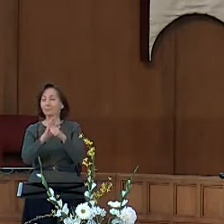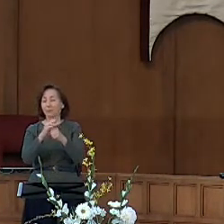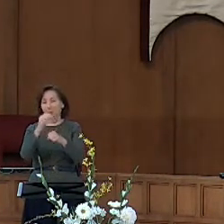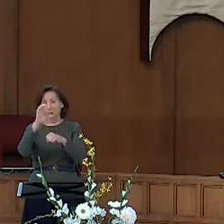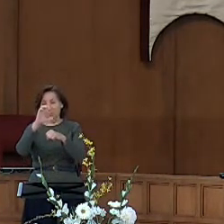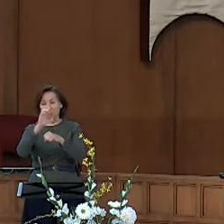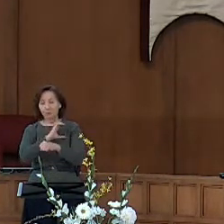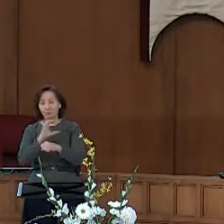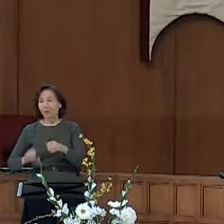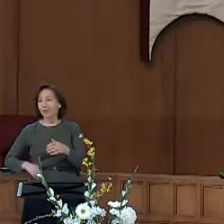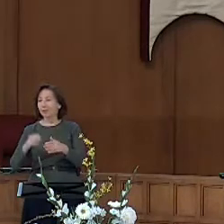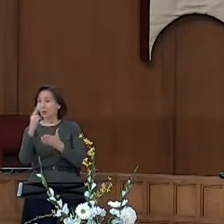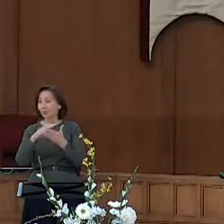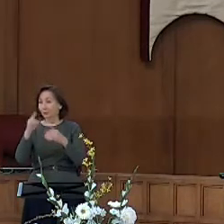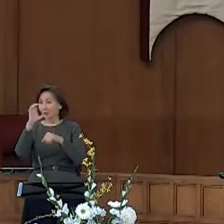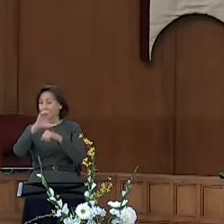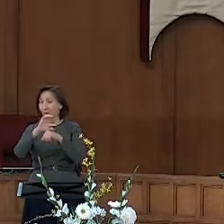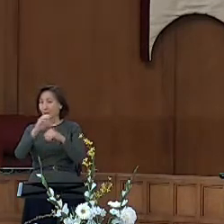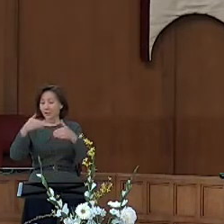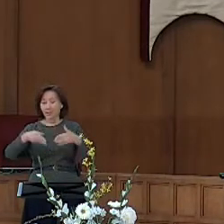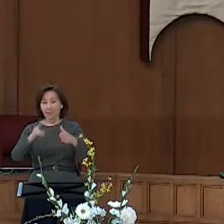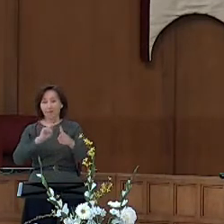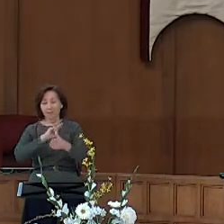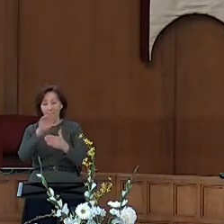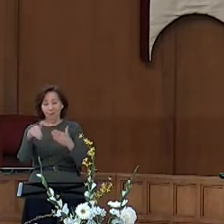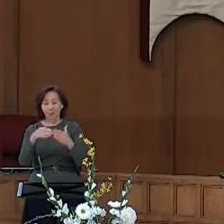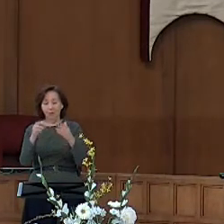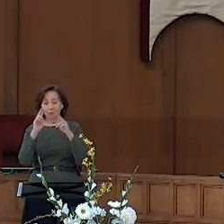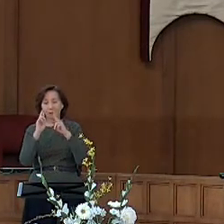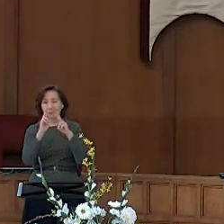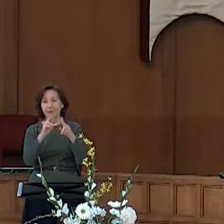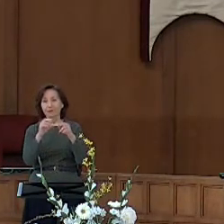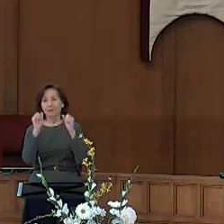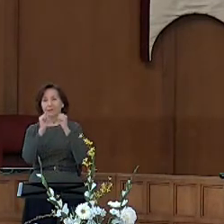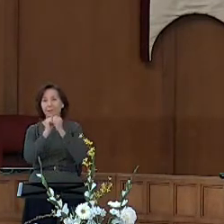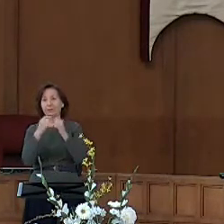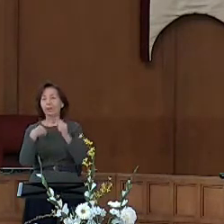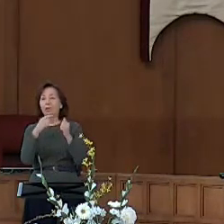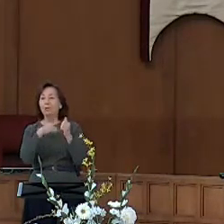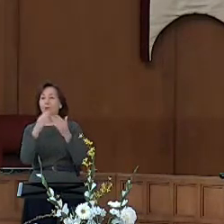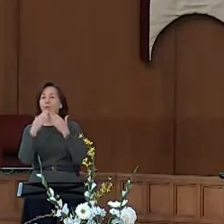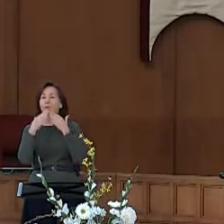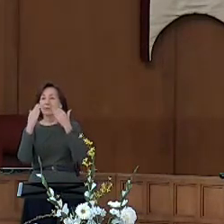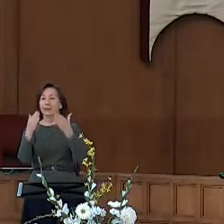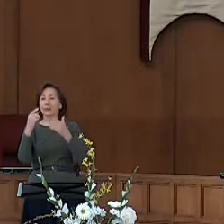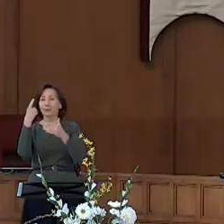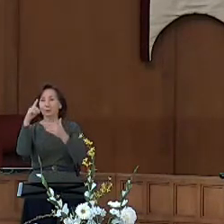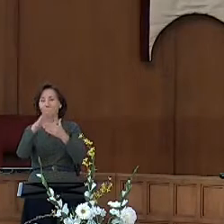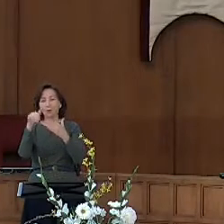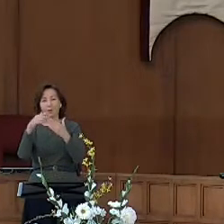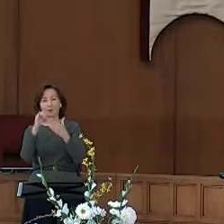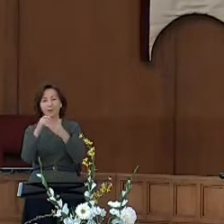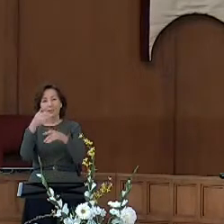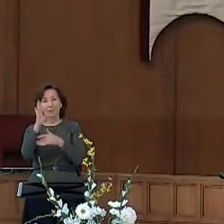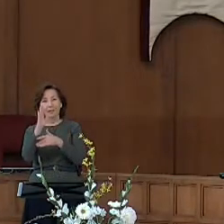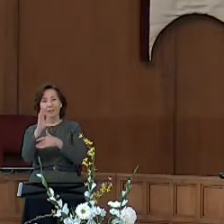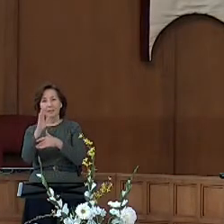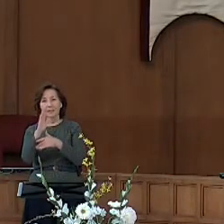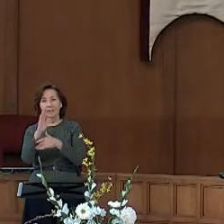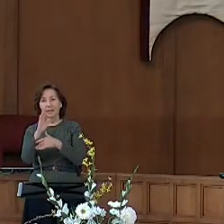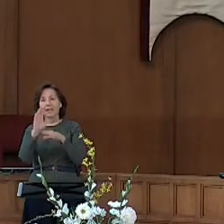church. And now let us all respond together. We give thanks for all that God has